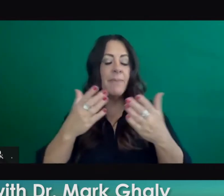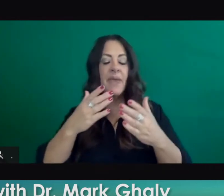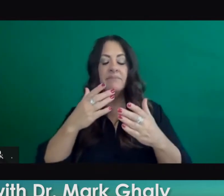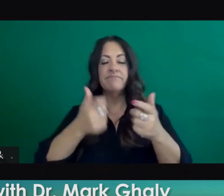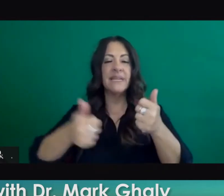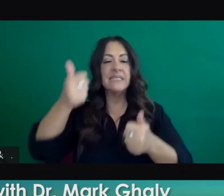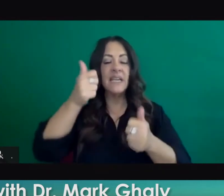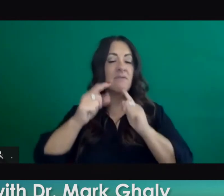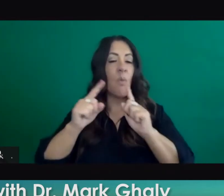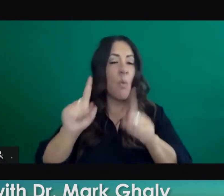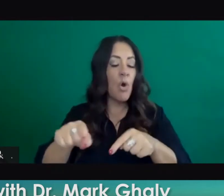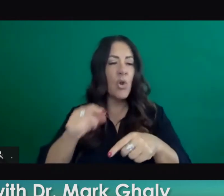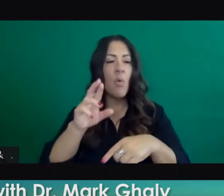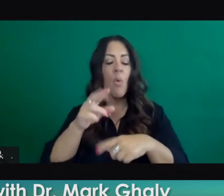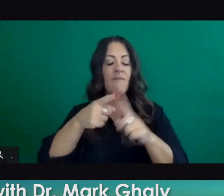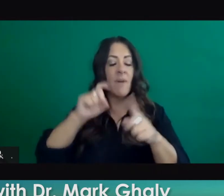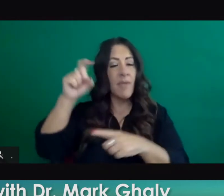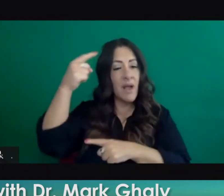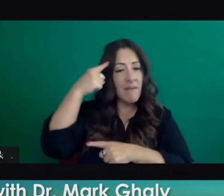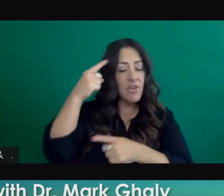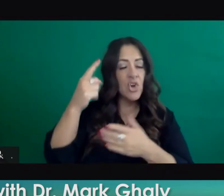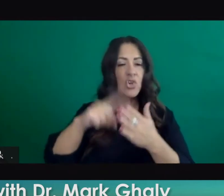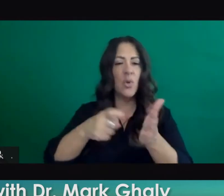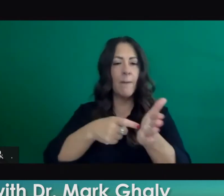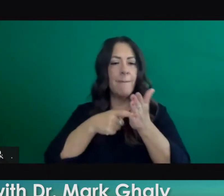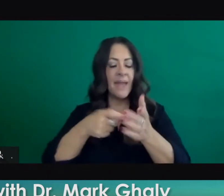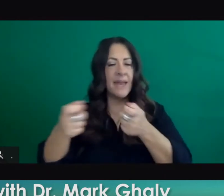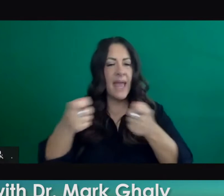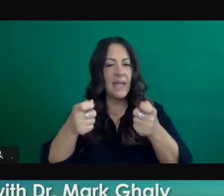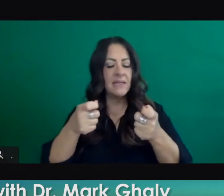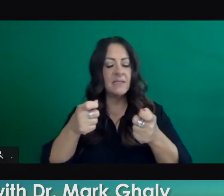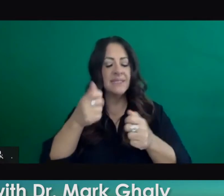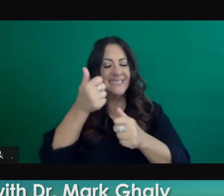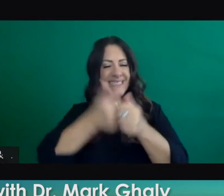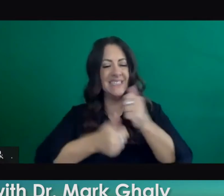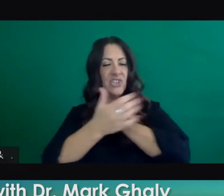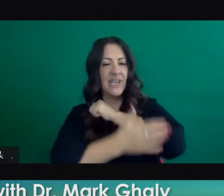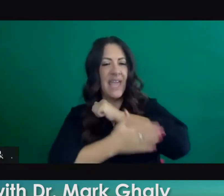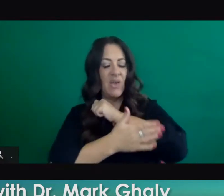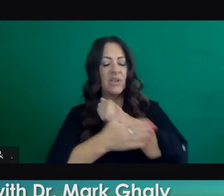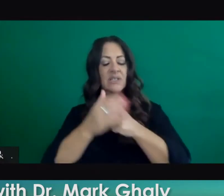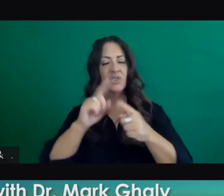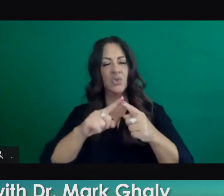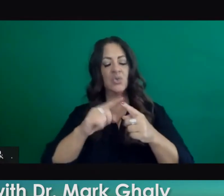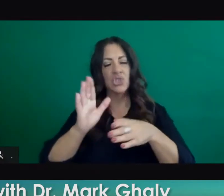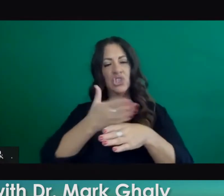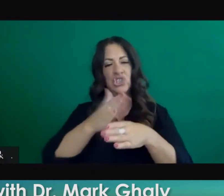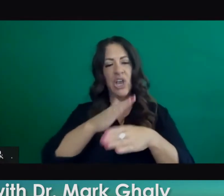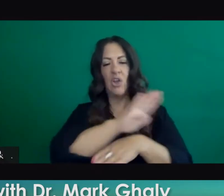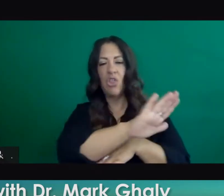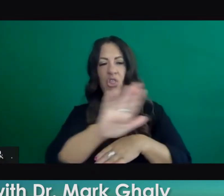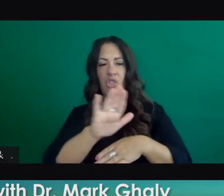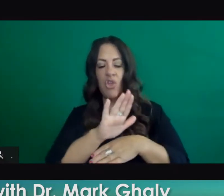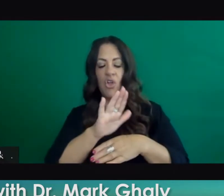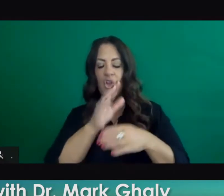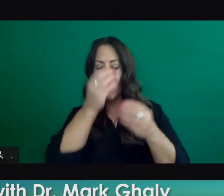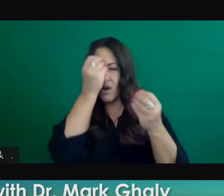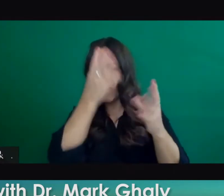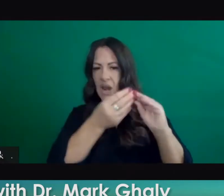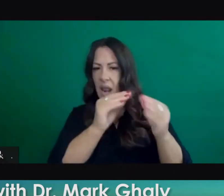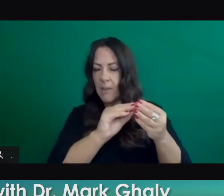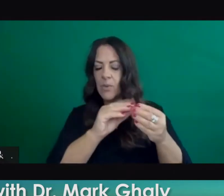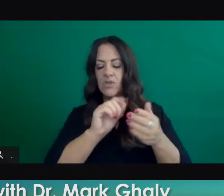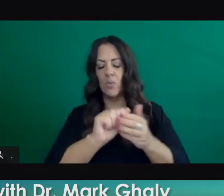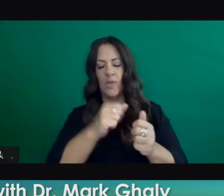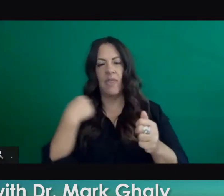on Governor Newsom's part to mandate that California counties do disclose that information as they move through the tiers? Yeah,